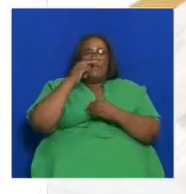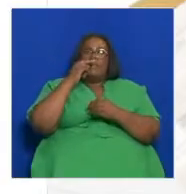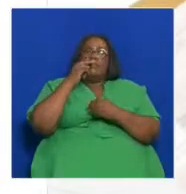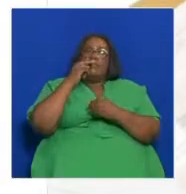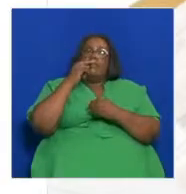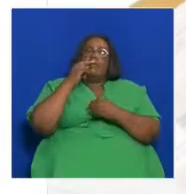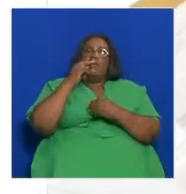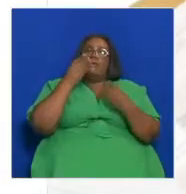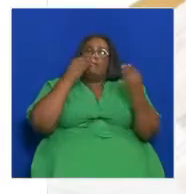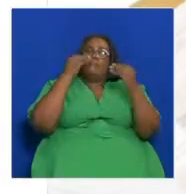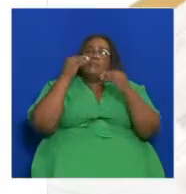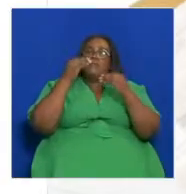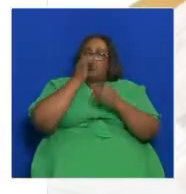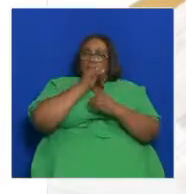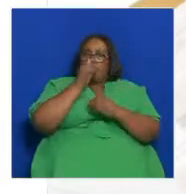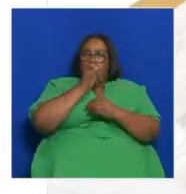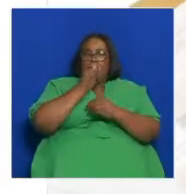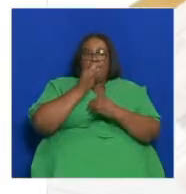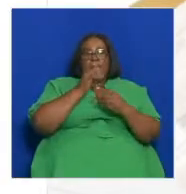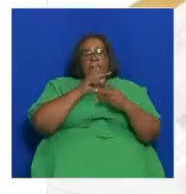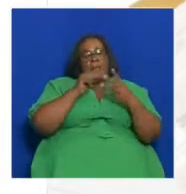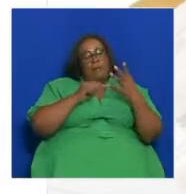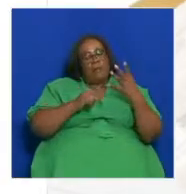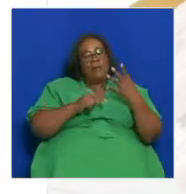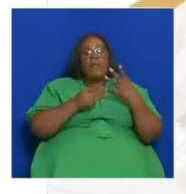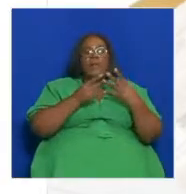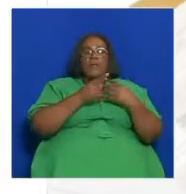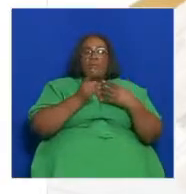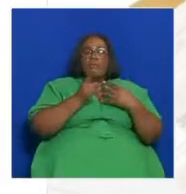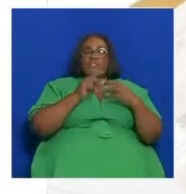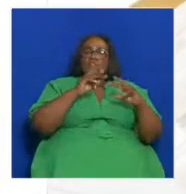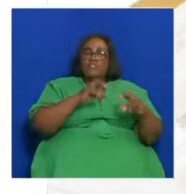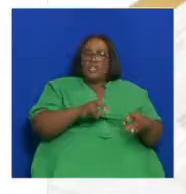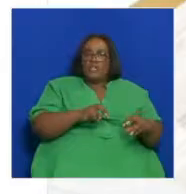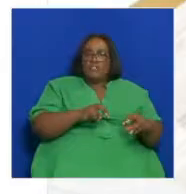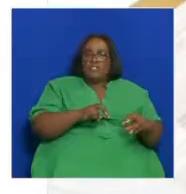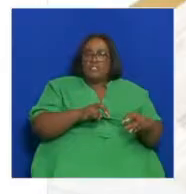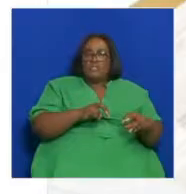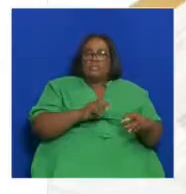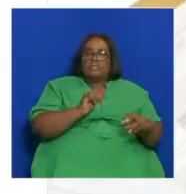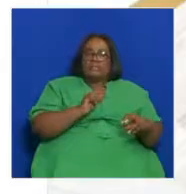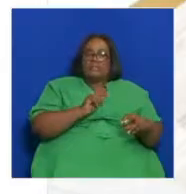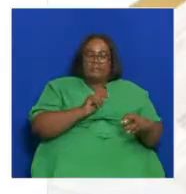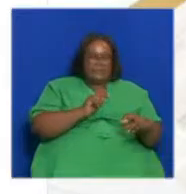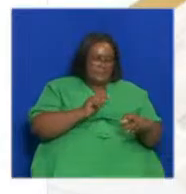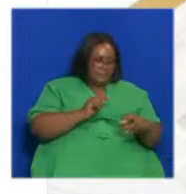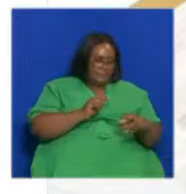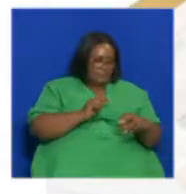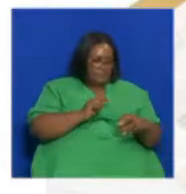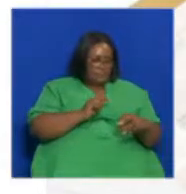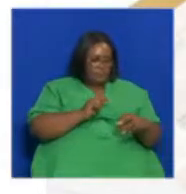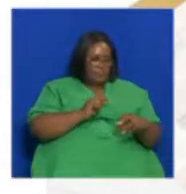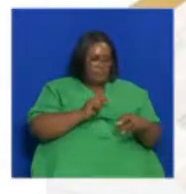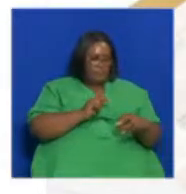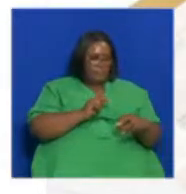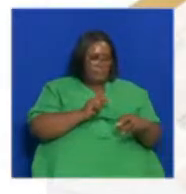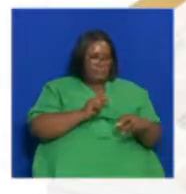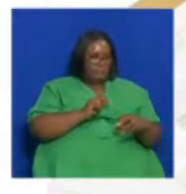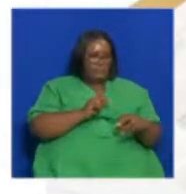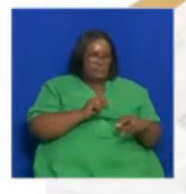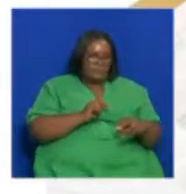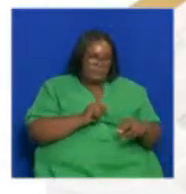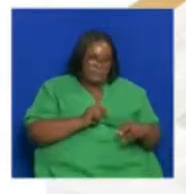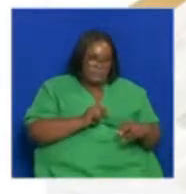be looked at within the context of other statutory offenses and common